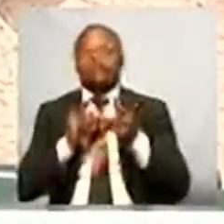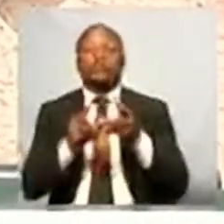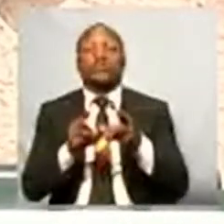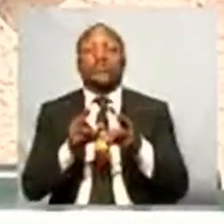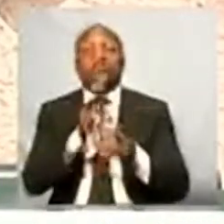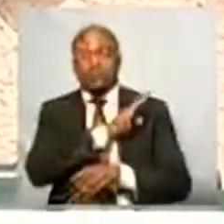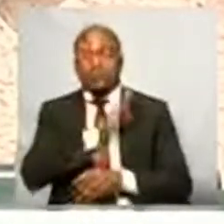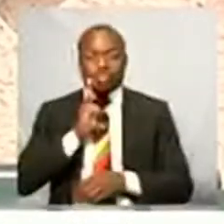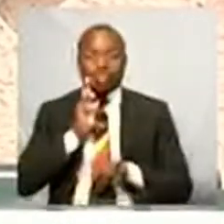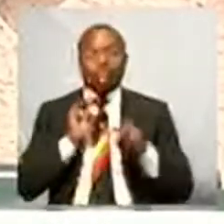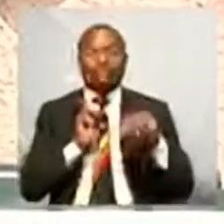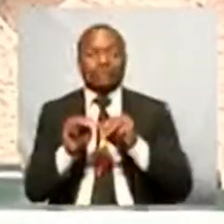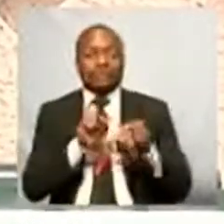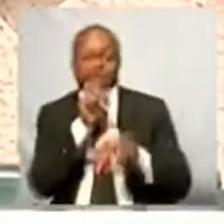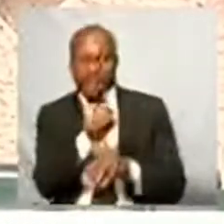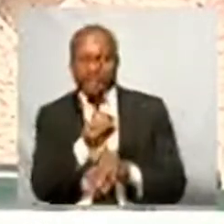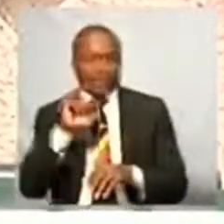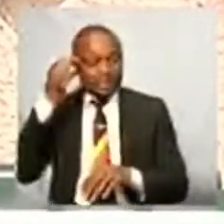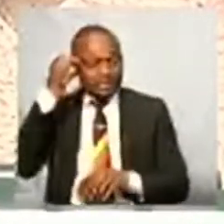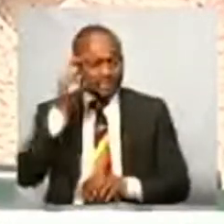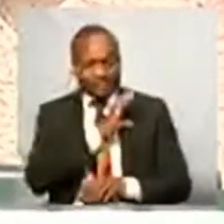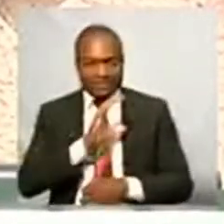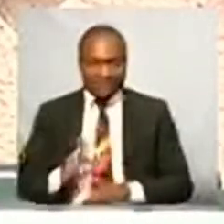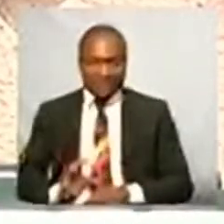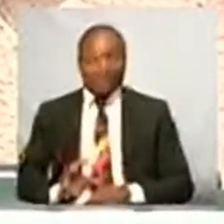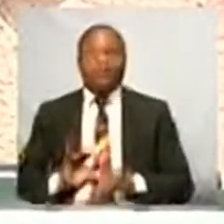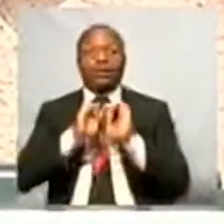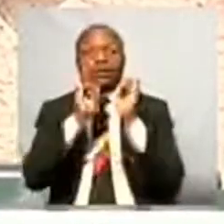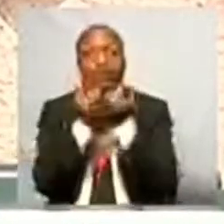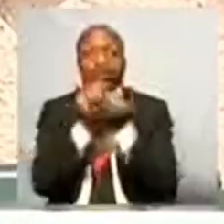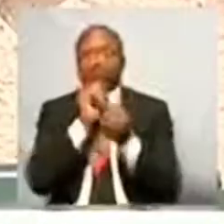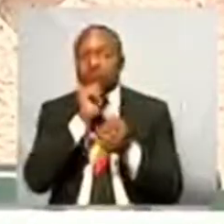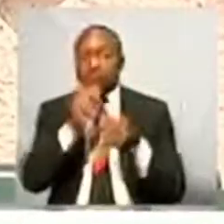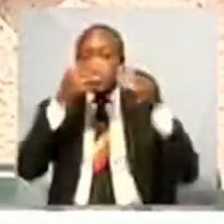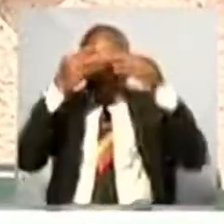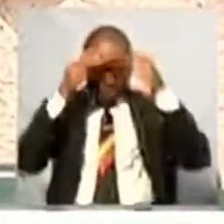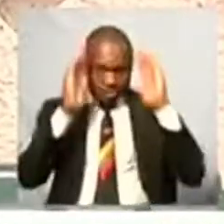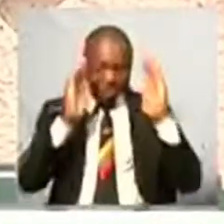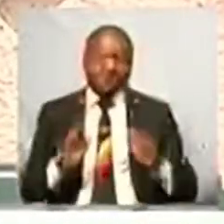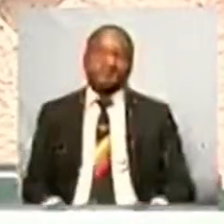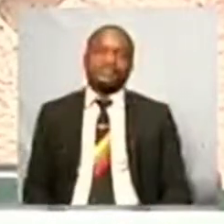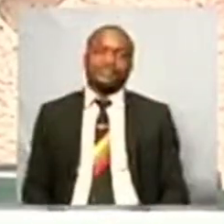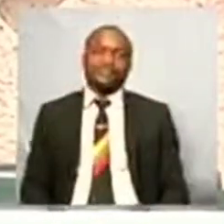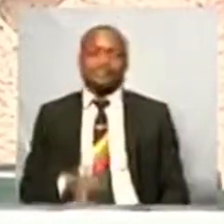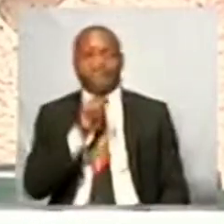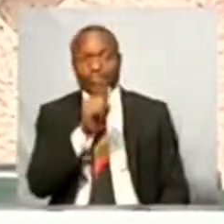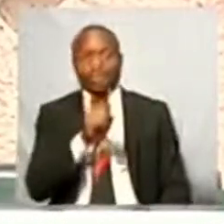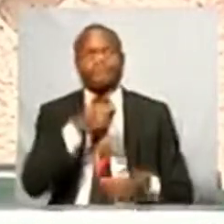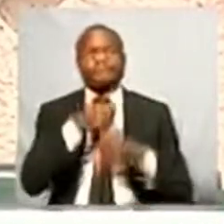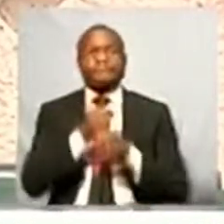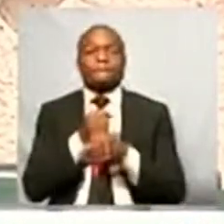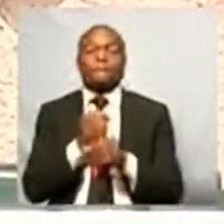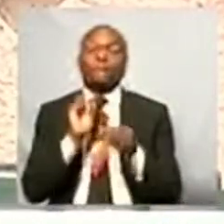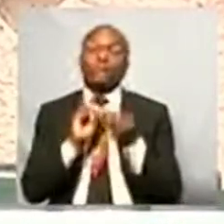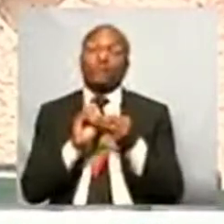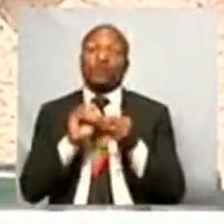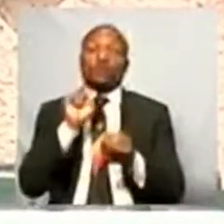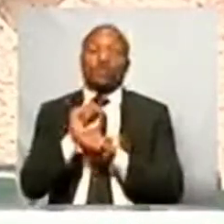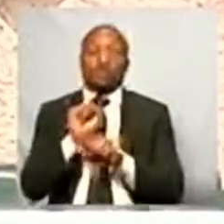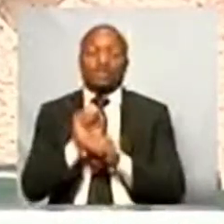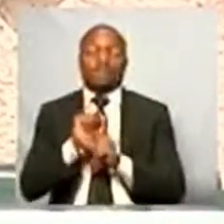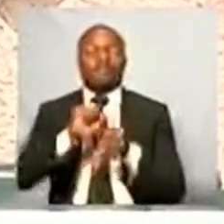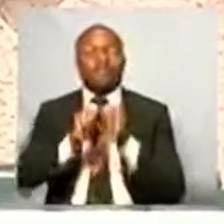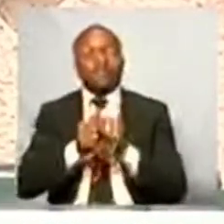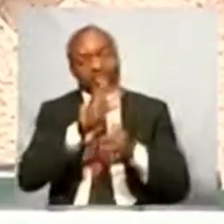the board and management of that parastatal entity would not have been aware of. And that creates a lot of operational problems